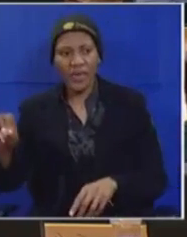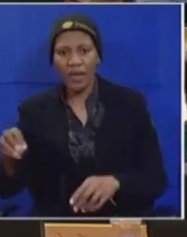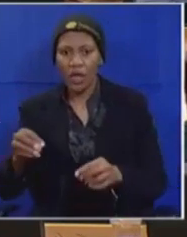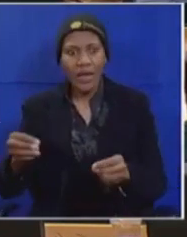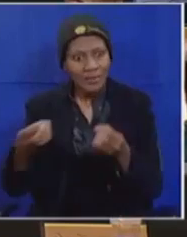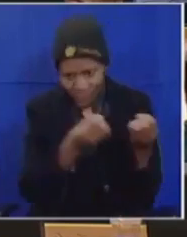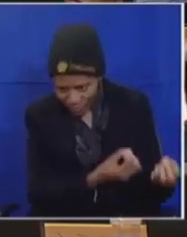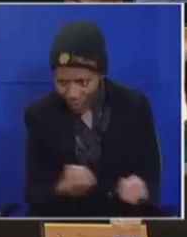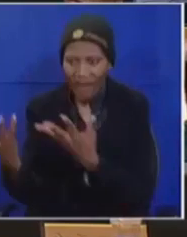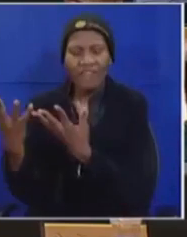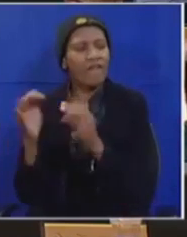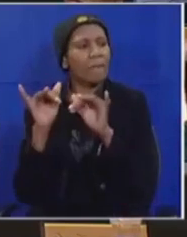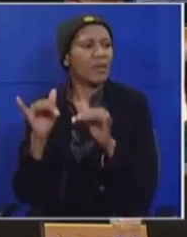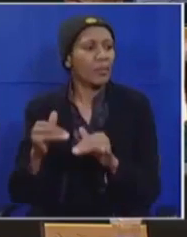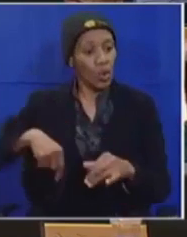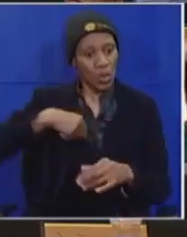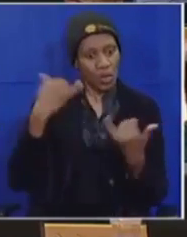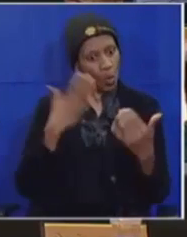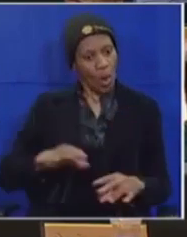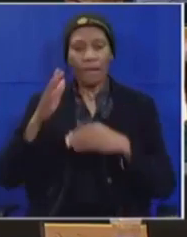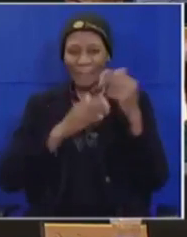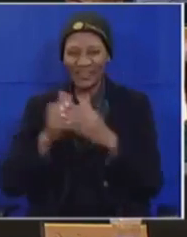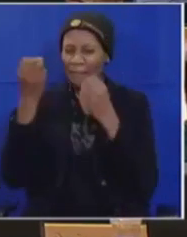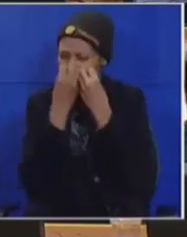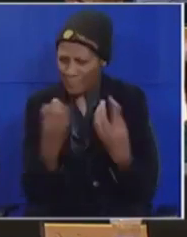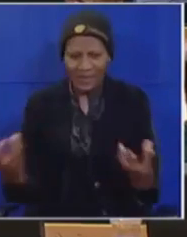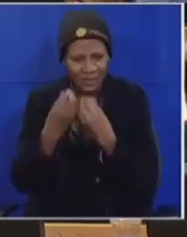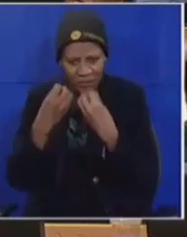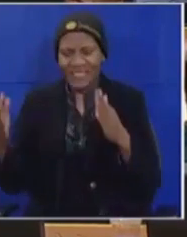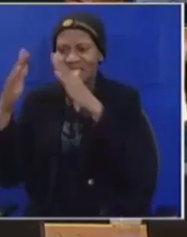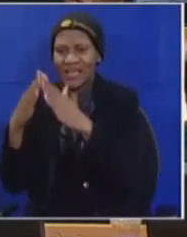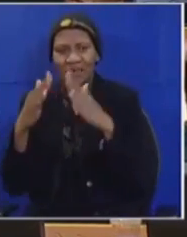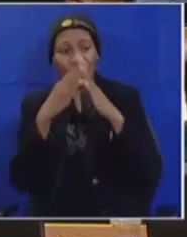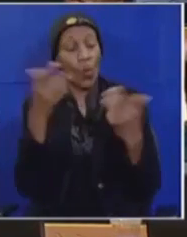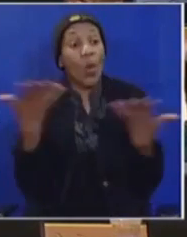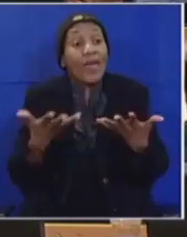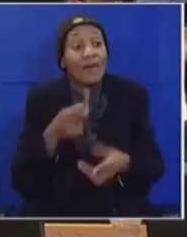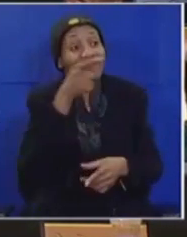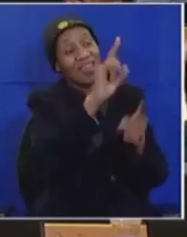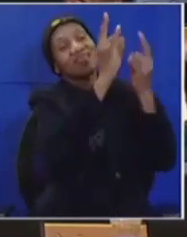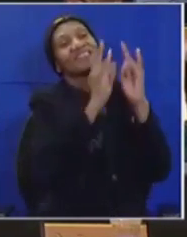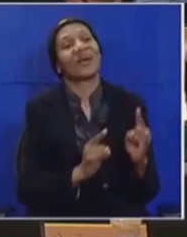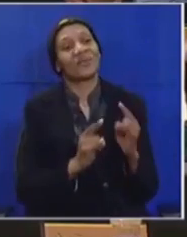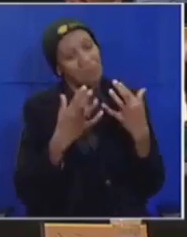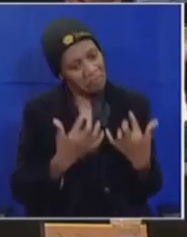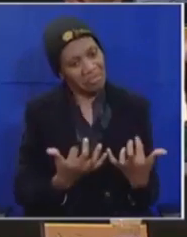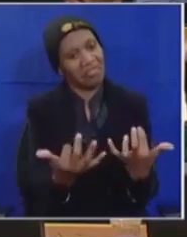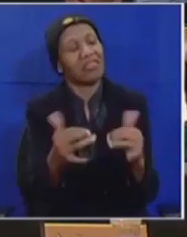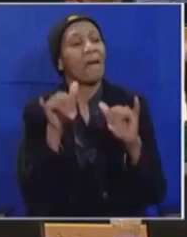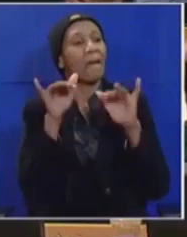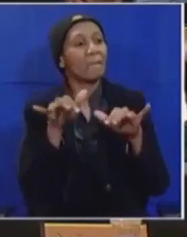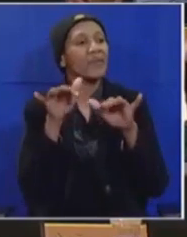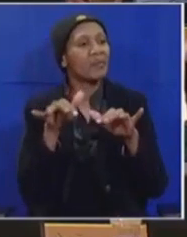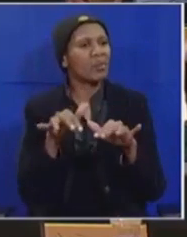build hundreds of thousands of houses closer to the city for South Africans who have been left